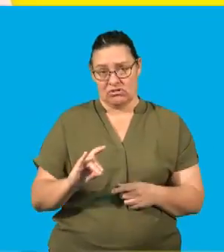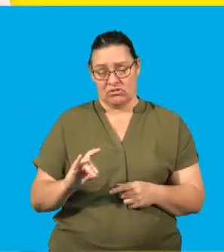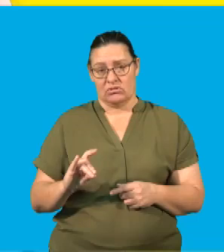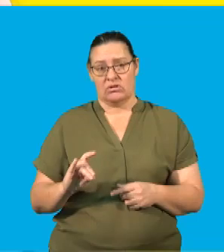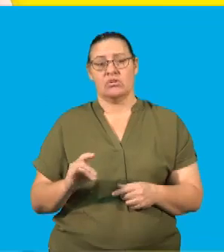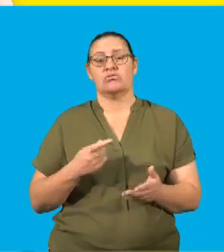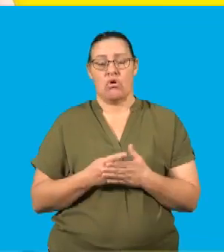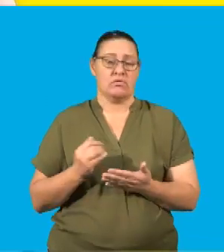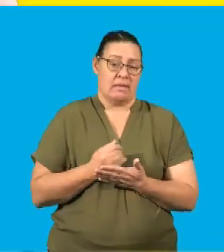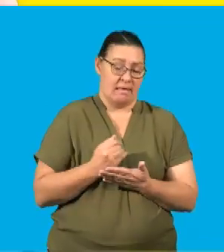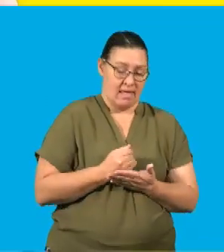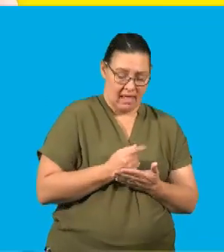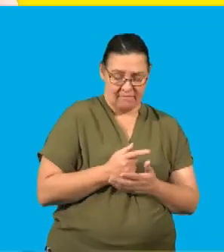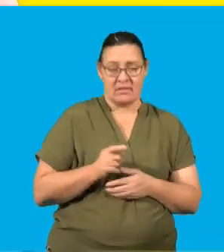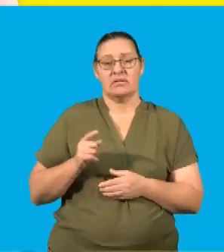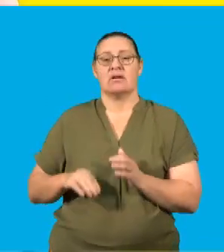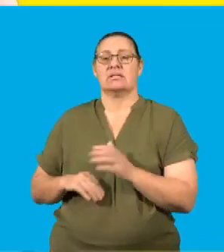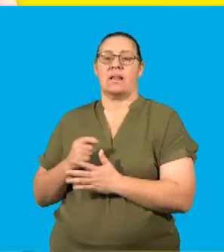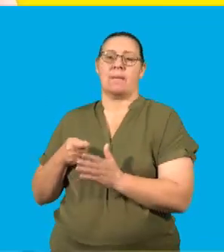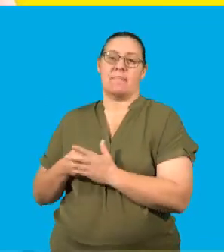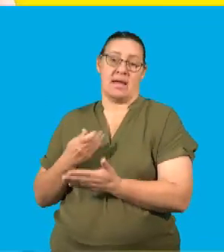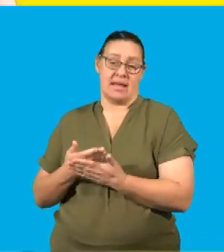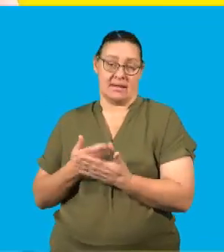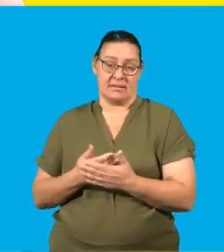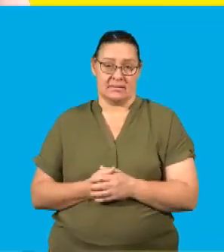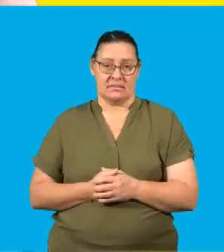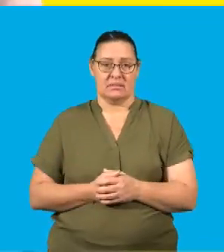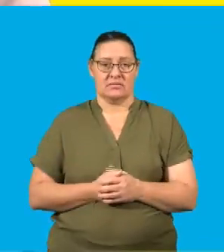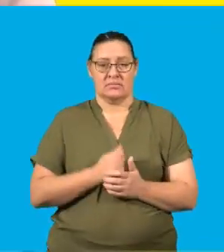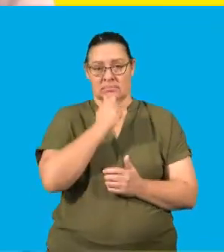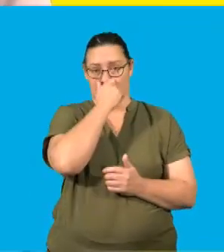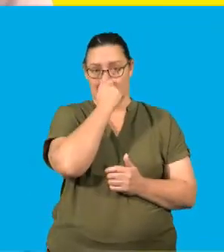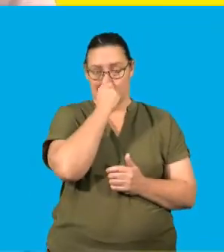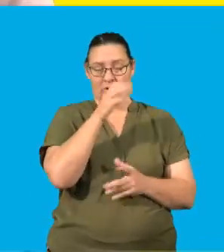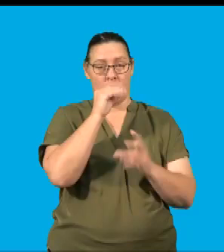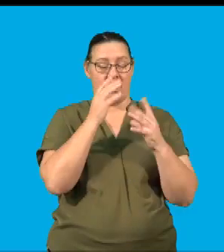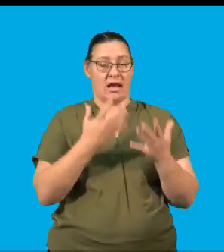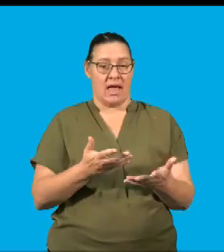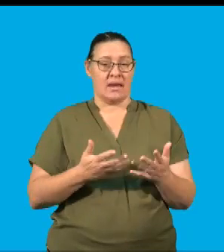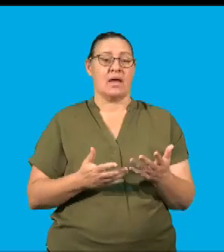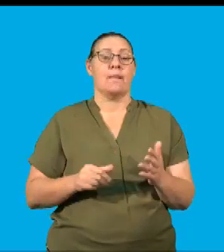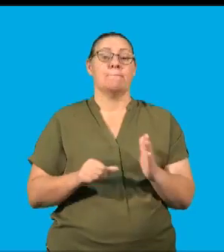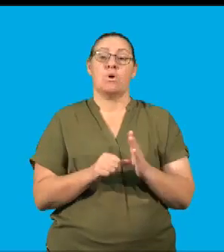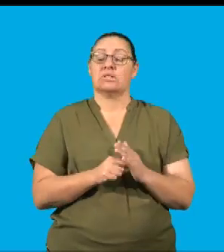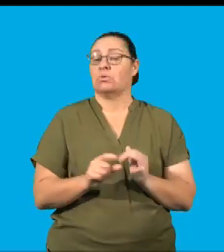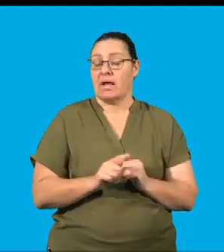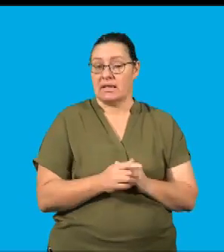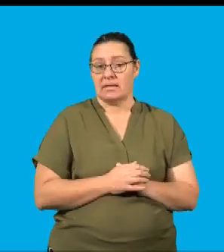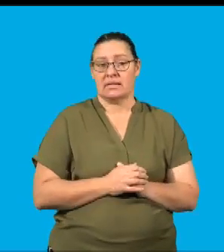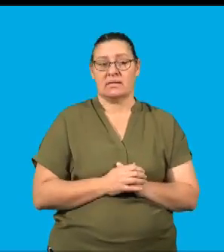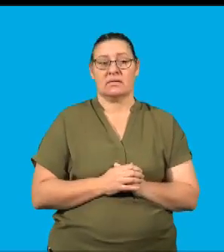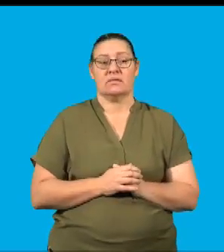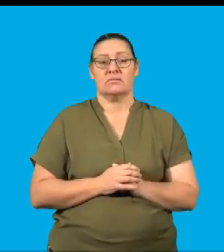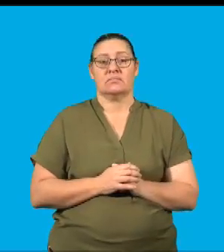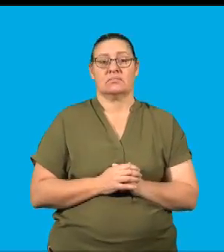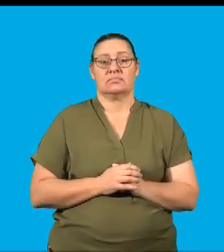to buy it cash. So you could be saving up for that item. So saving, we say that learners can save. The importance of